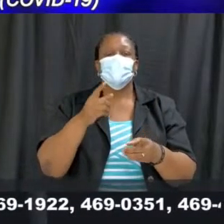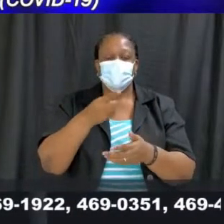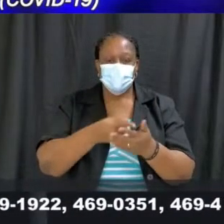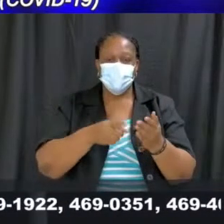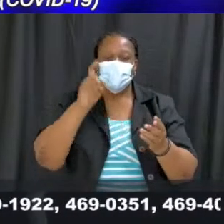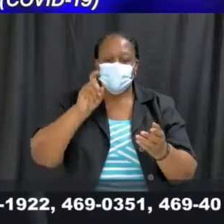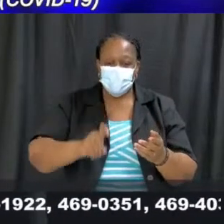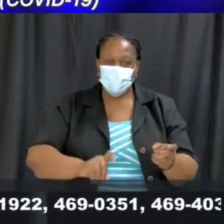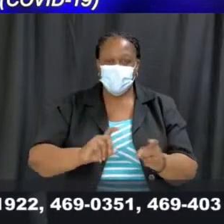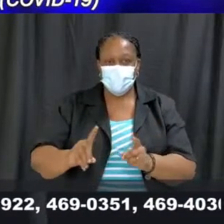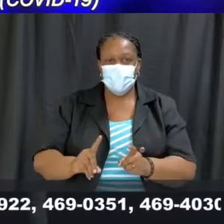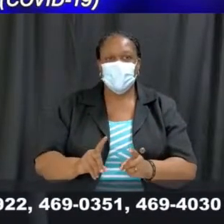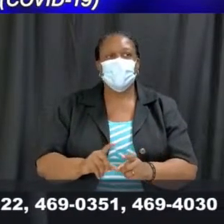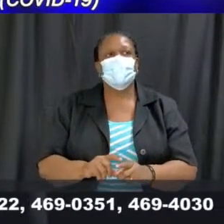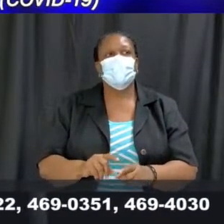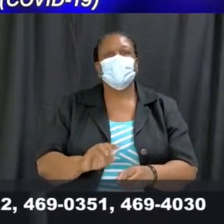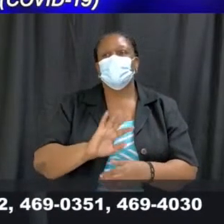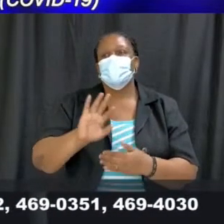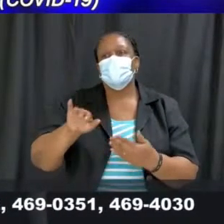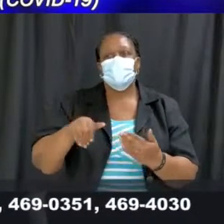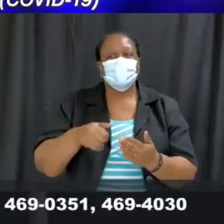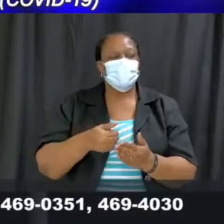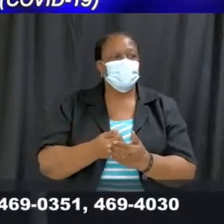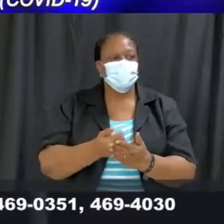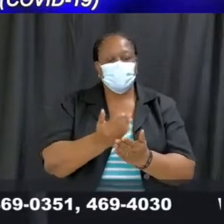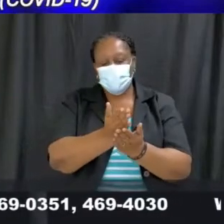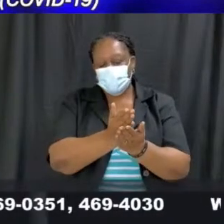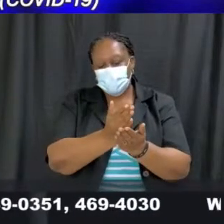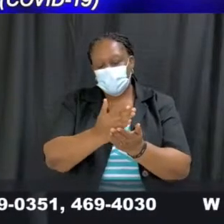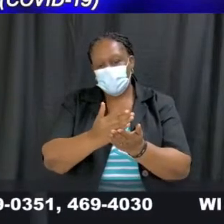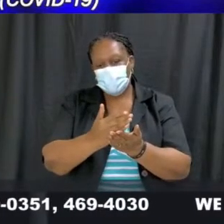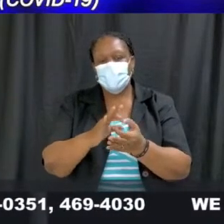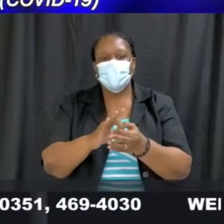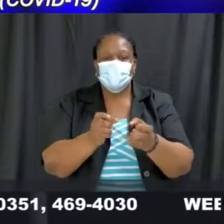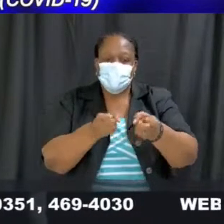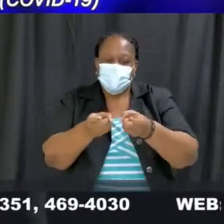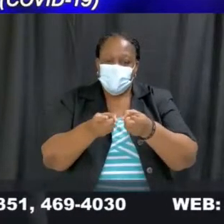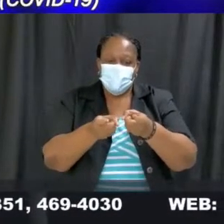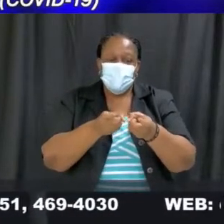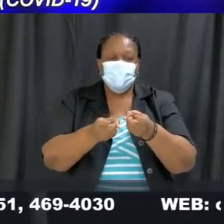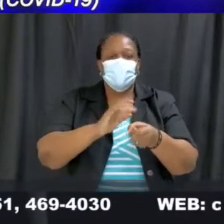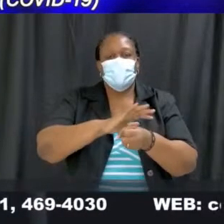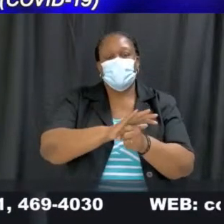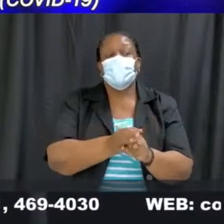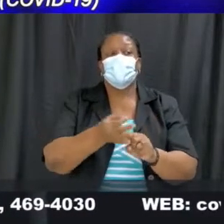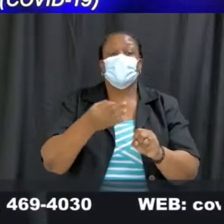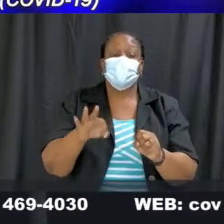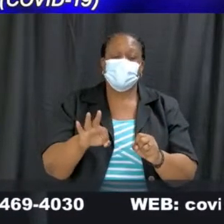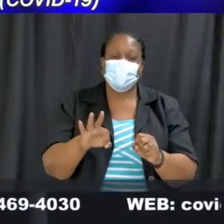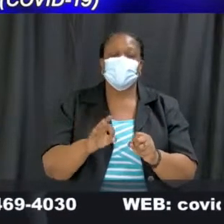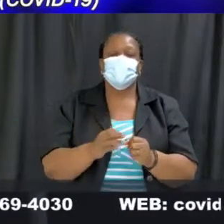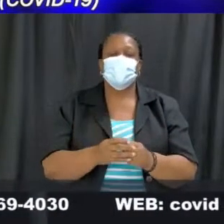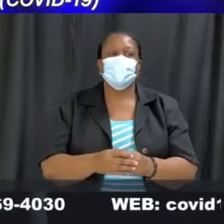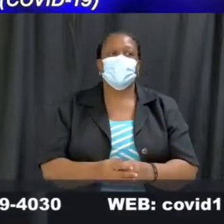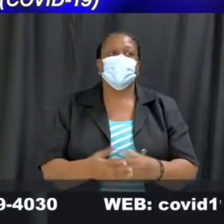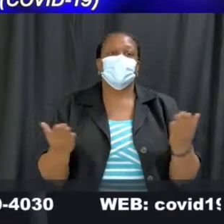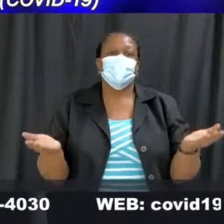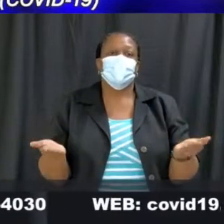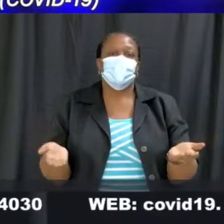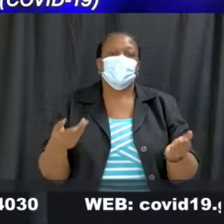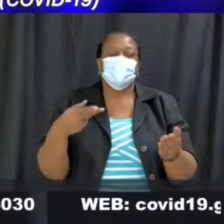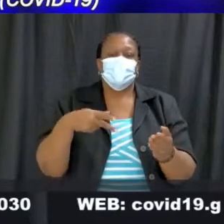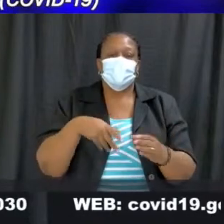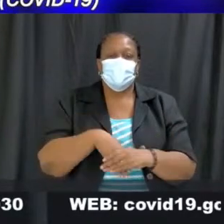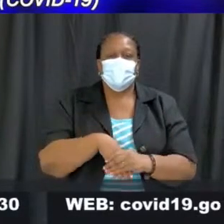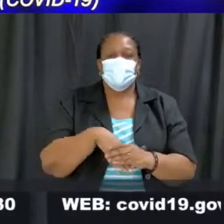do are all a part of the management of the COVID-19 pandemic here in the